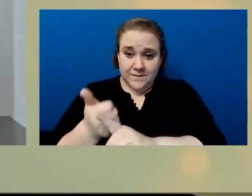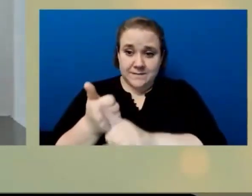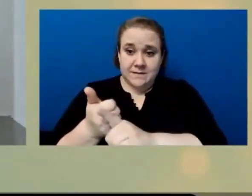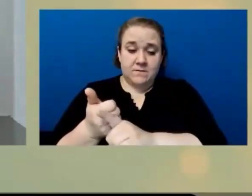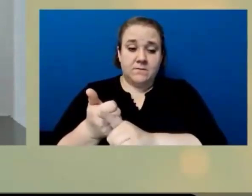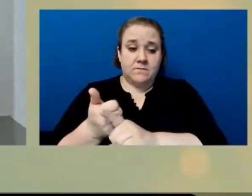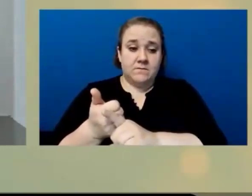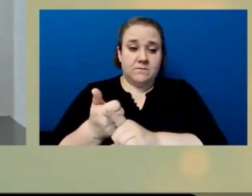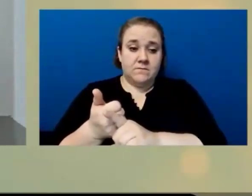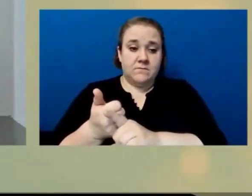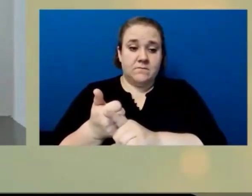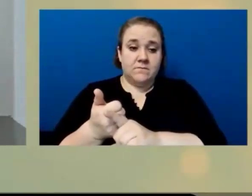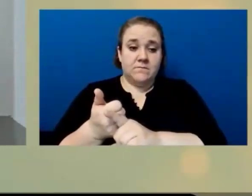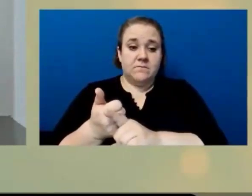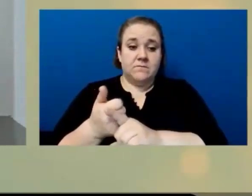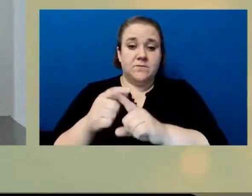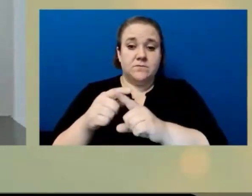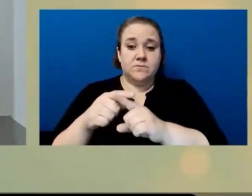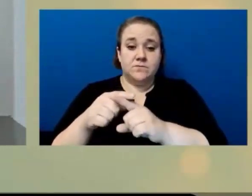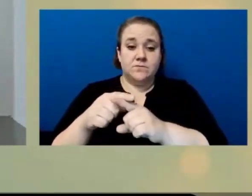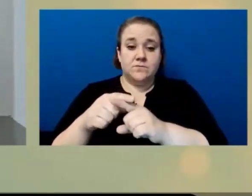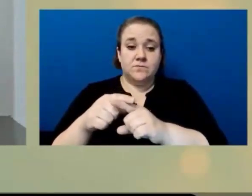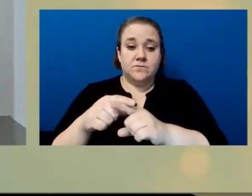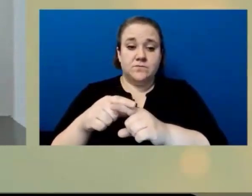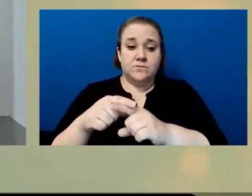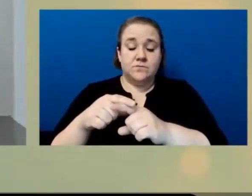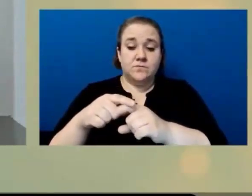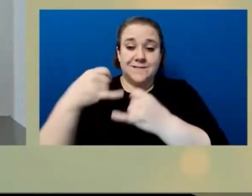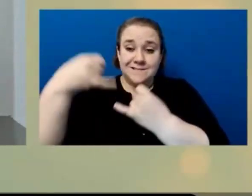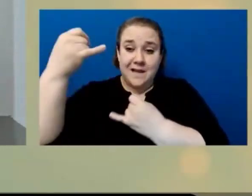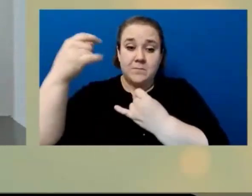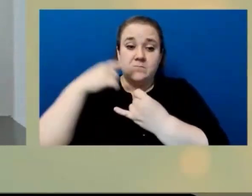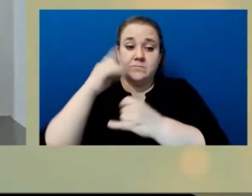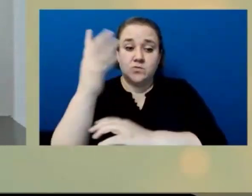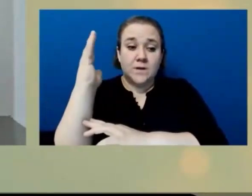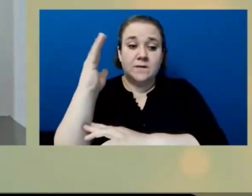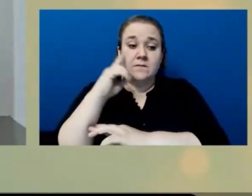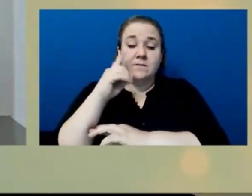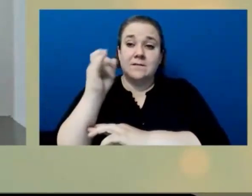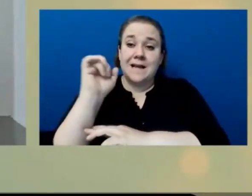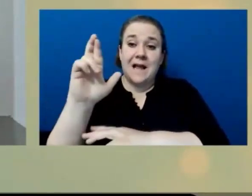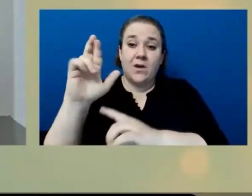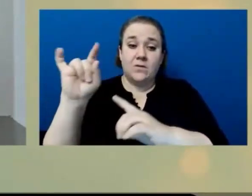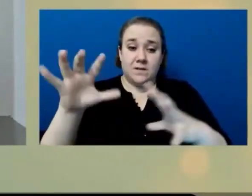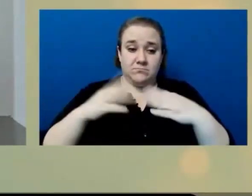Connections balance. Each motion changes another.